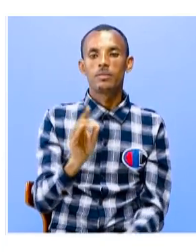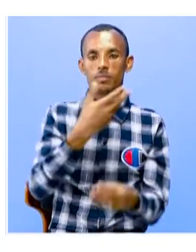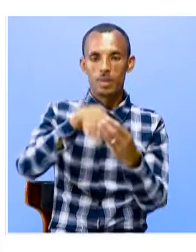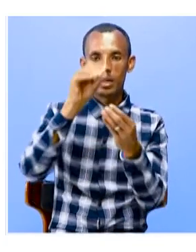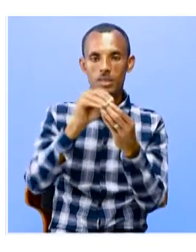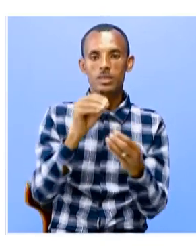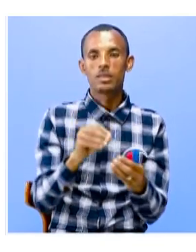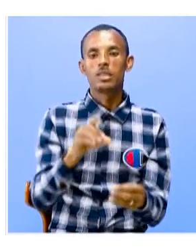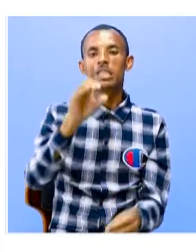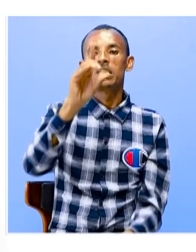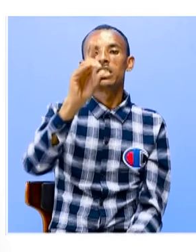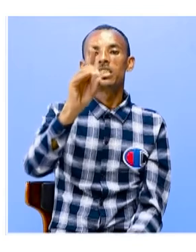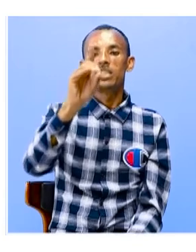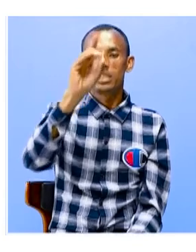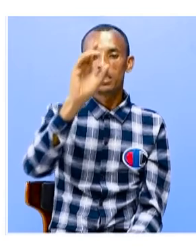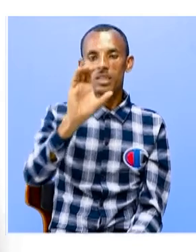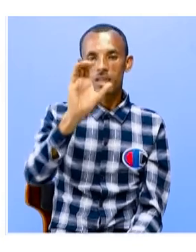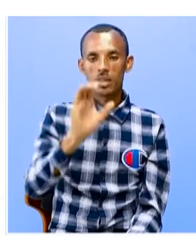plus you have DC here.